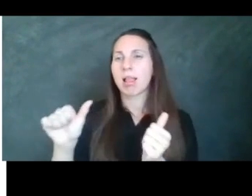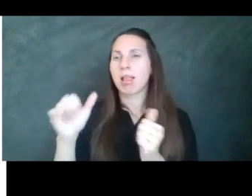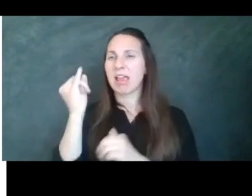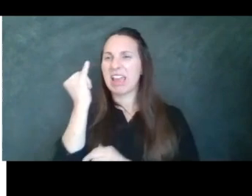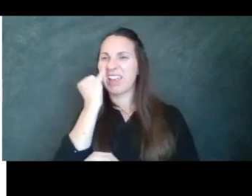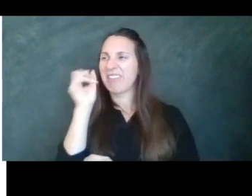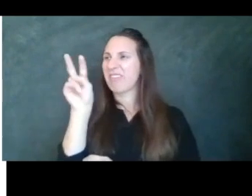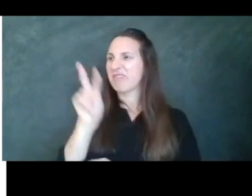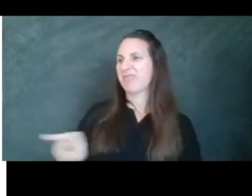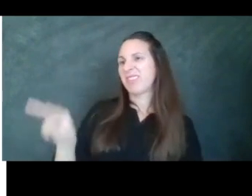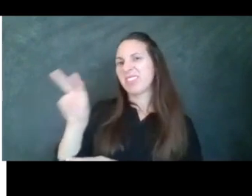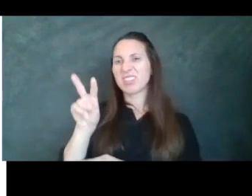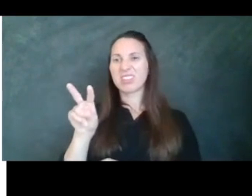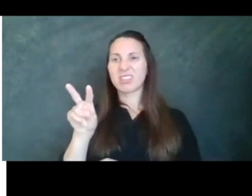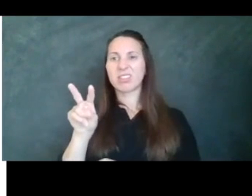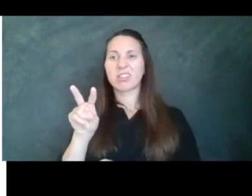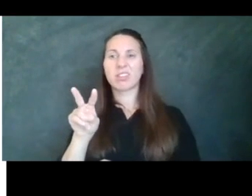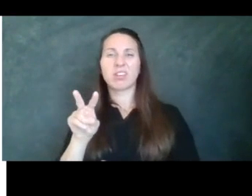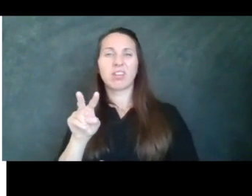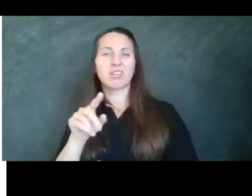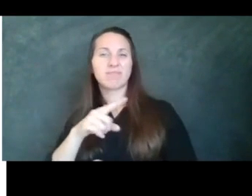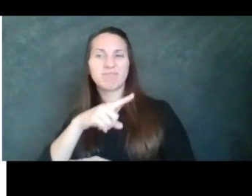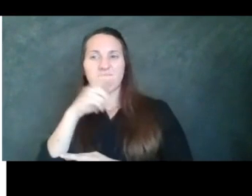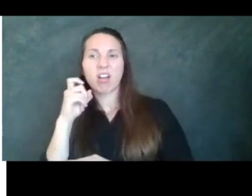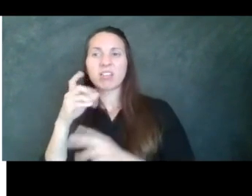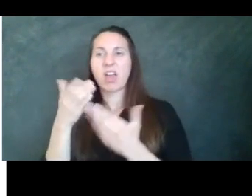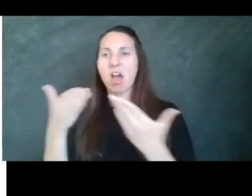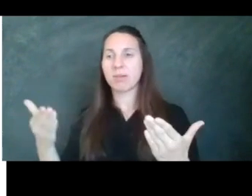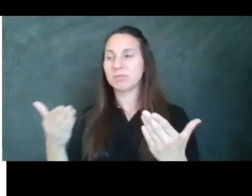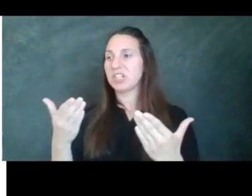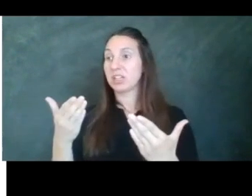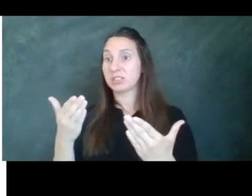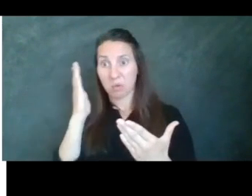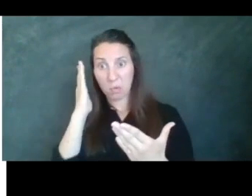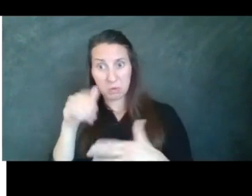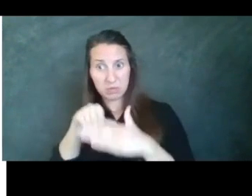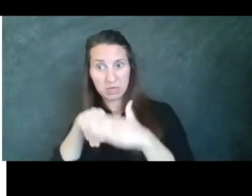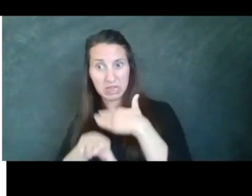object shall be allowed in or on the public